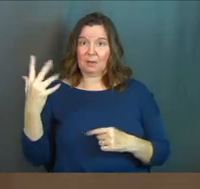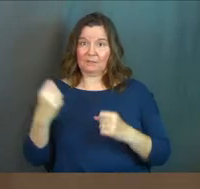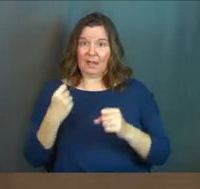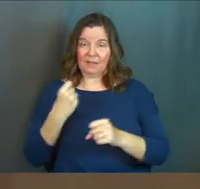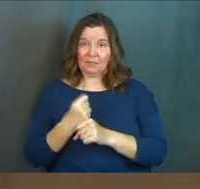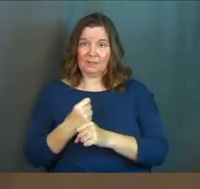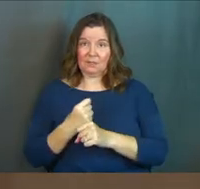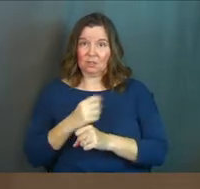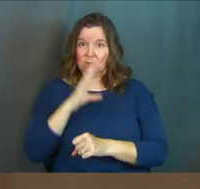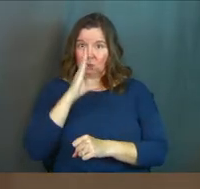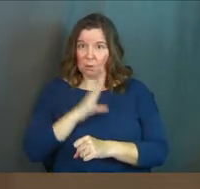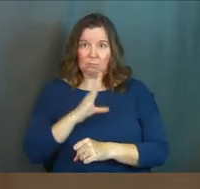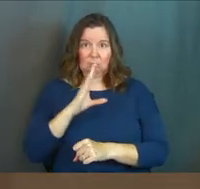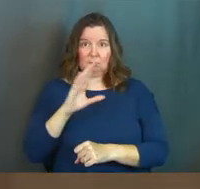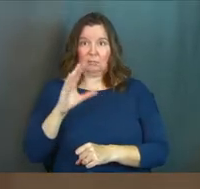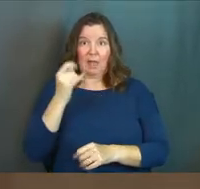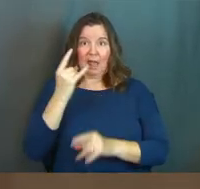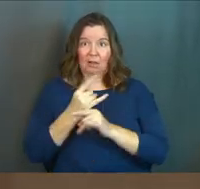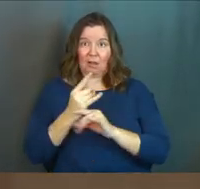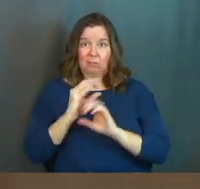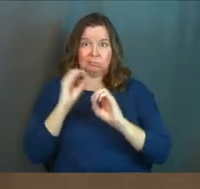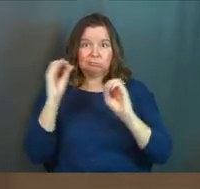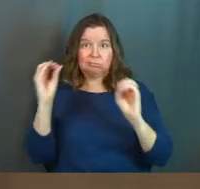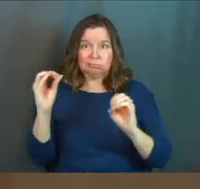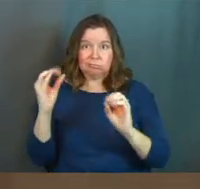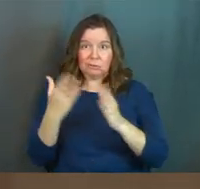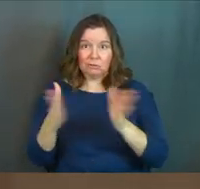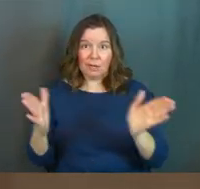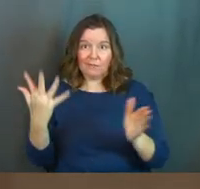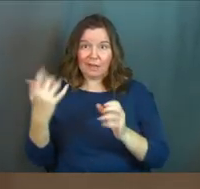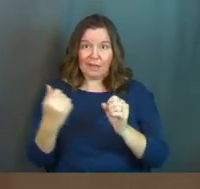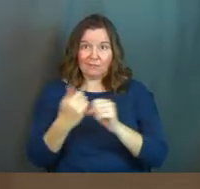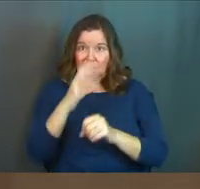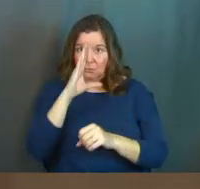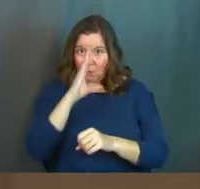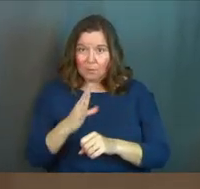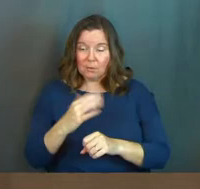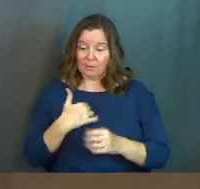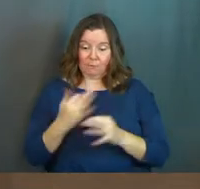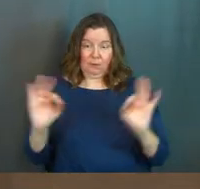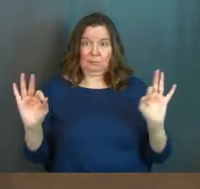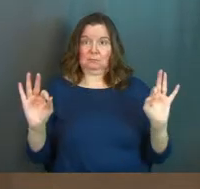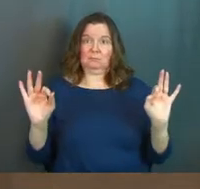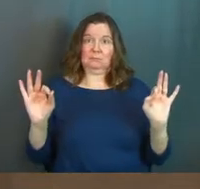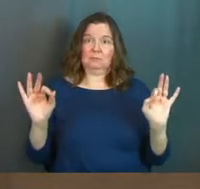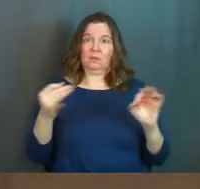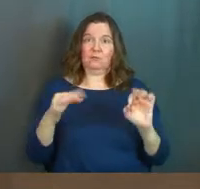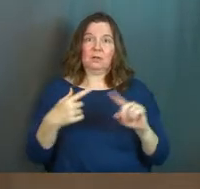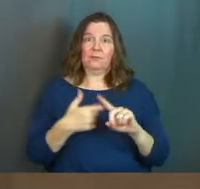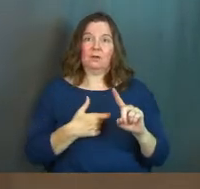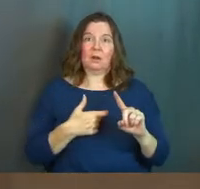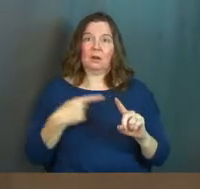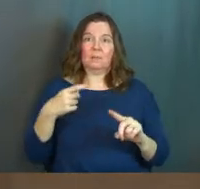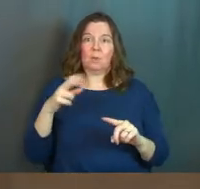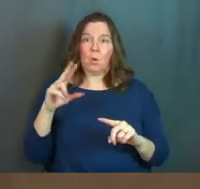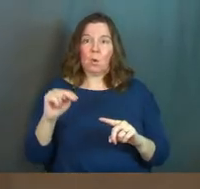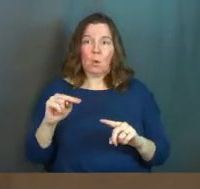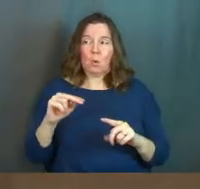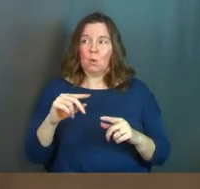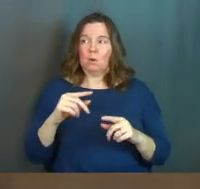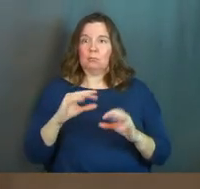5 years, like total sobriety from alcohol and just in general, free. Free from the